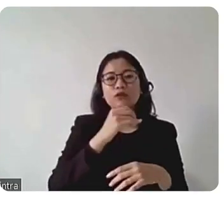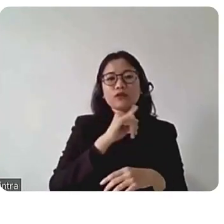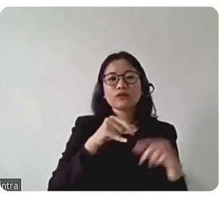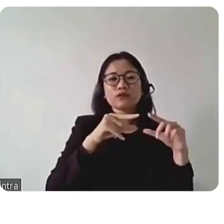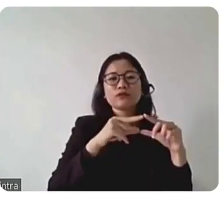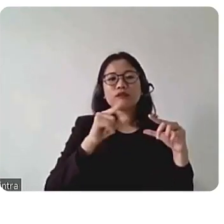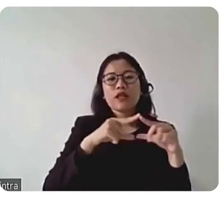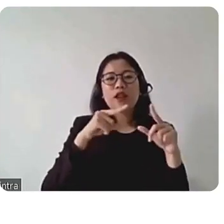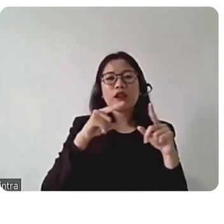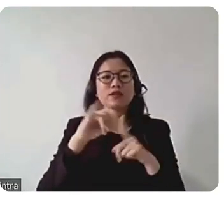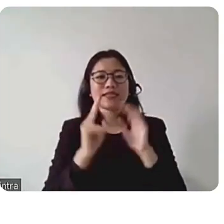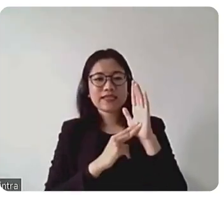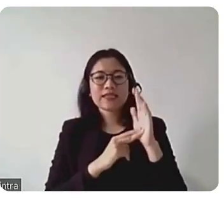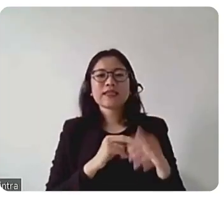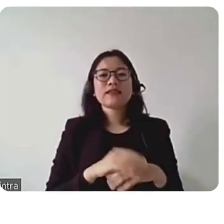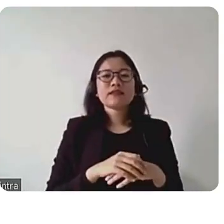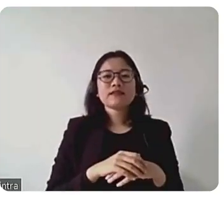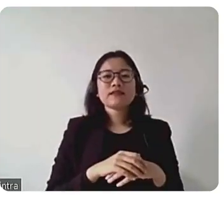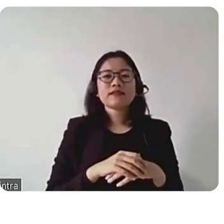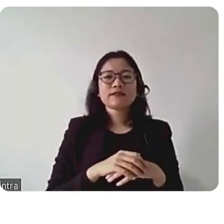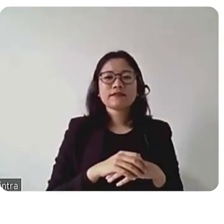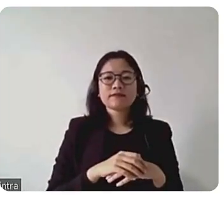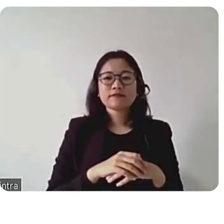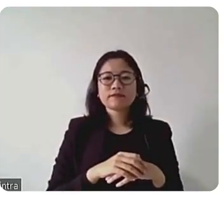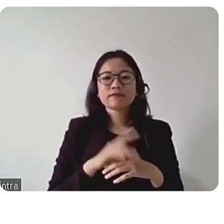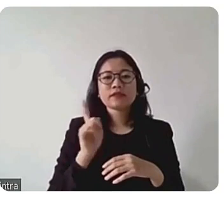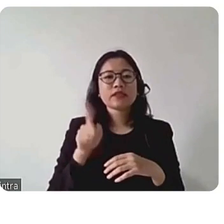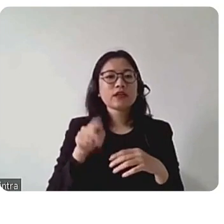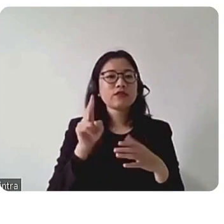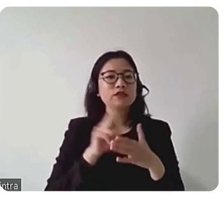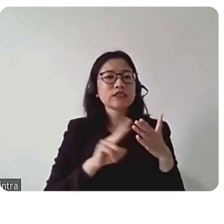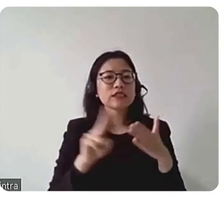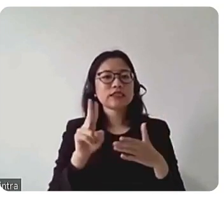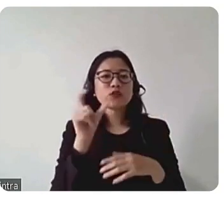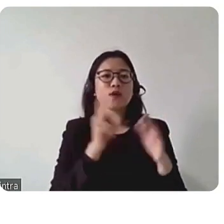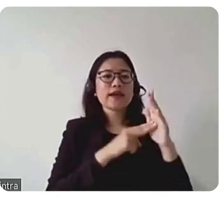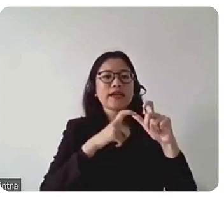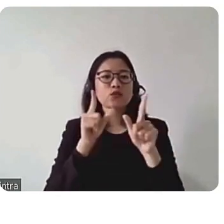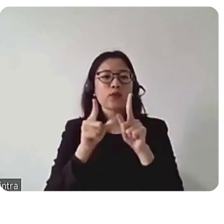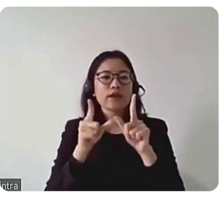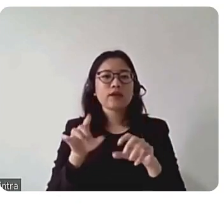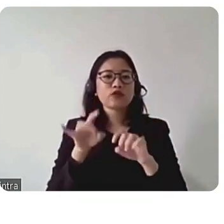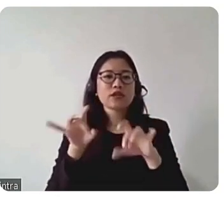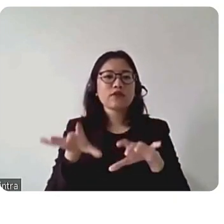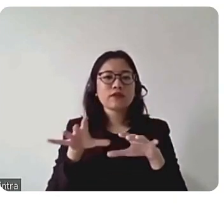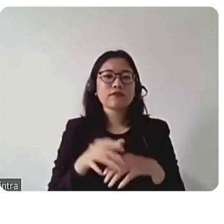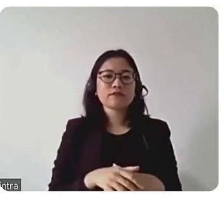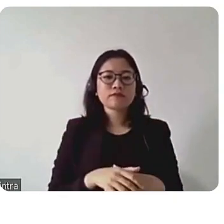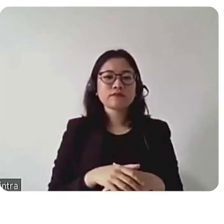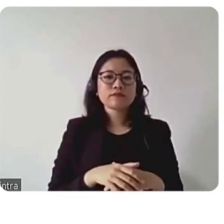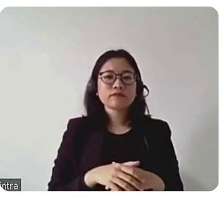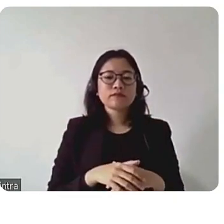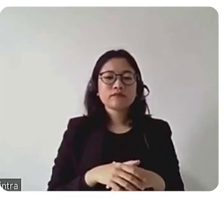in the Center for Safe Air, University of New South Wales, Australia. Professor Budi